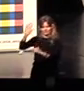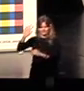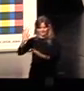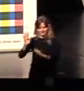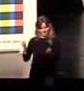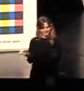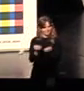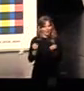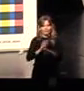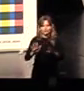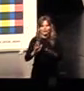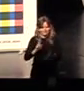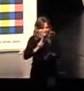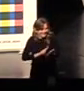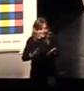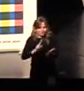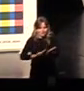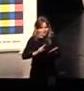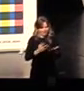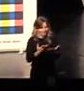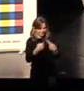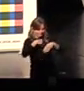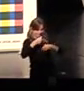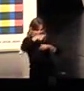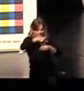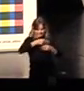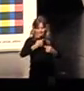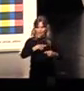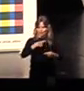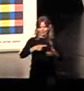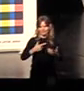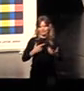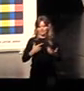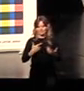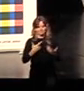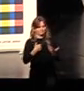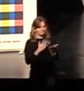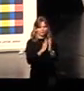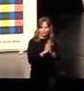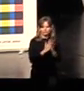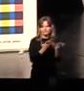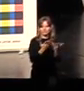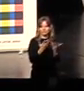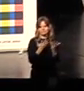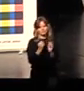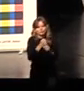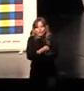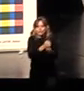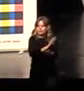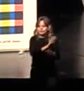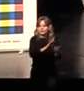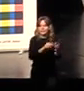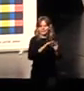not net shirley en bad het in specifiek you may be rings being de mobility of clergy once you leave the side die is